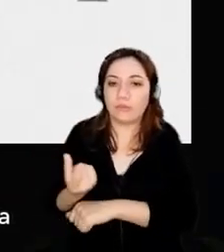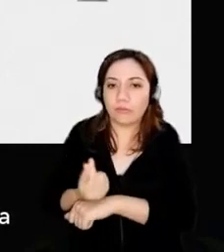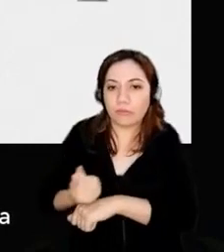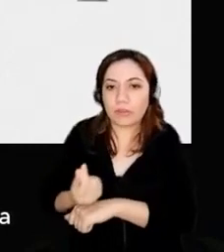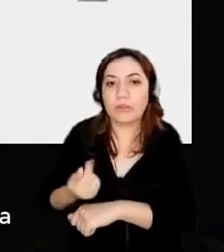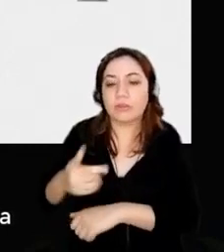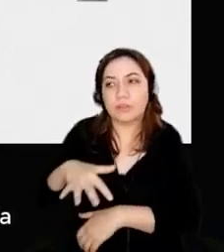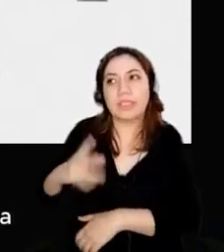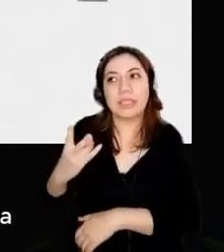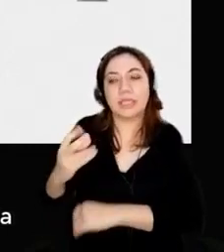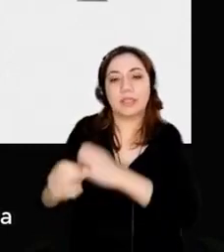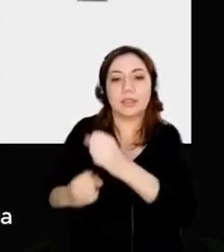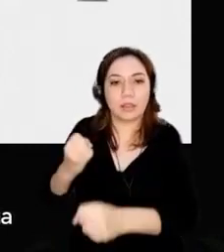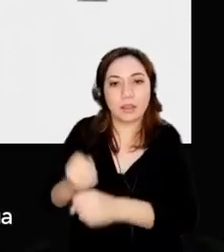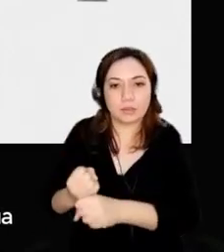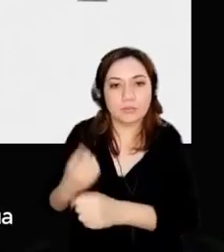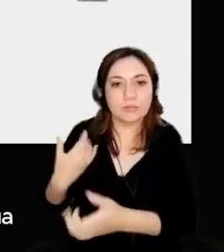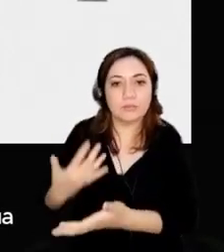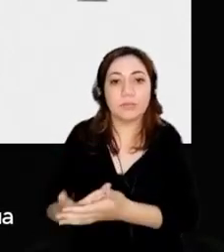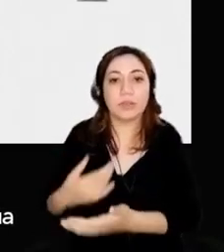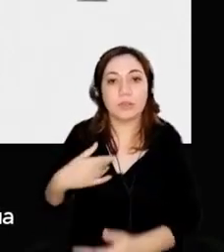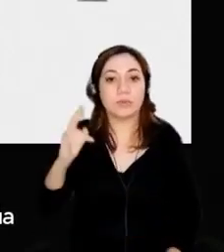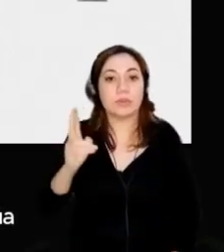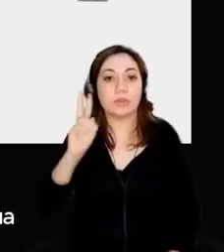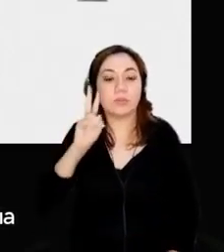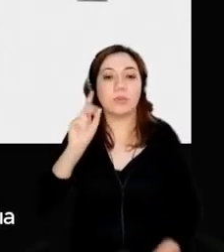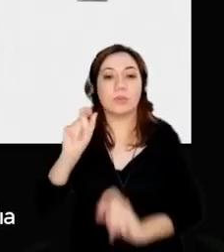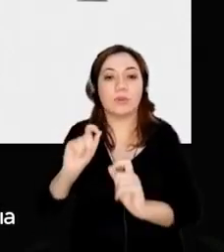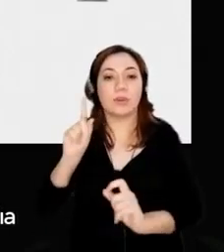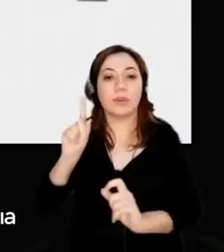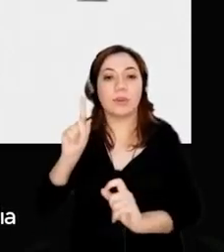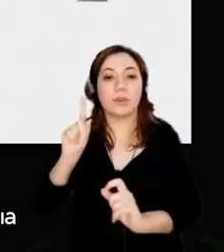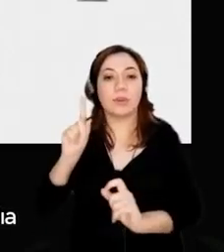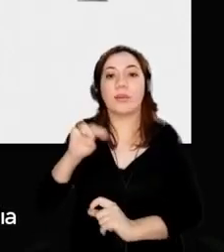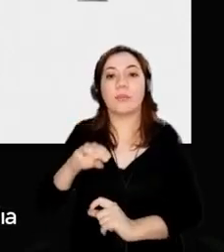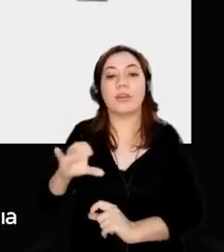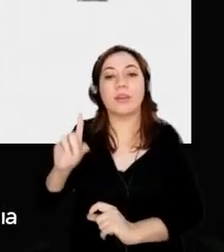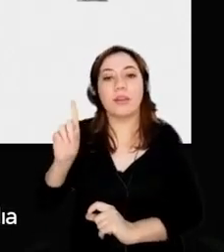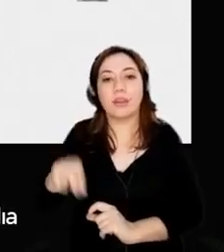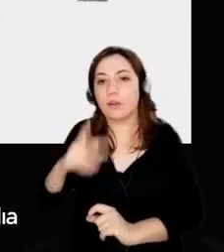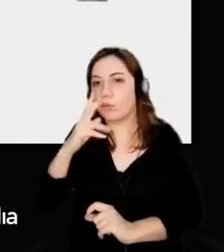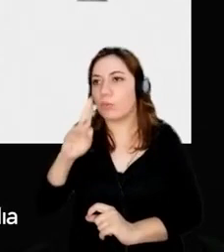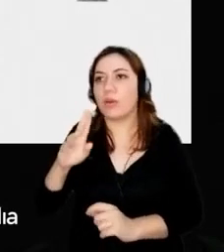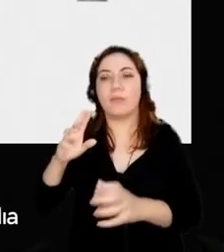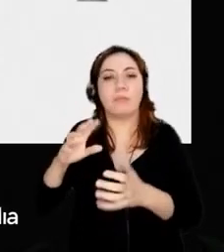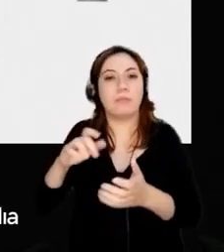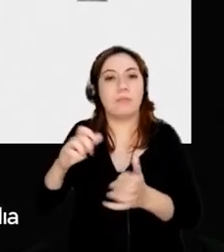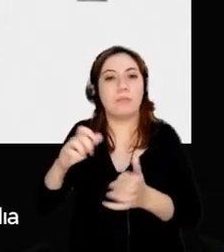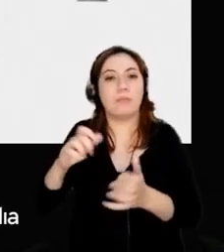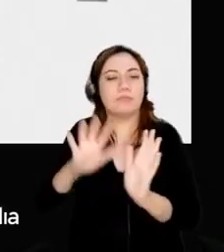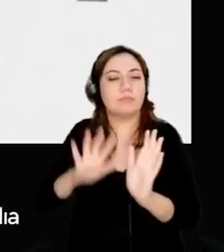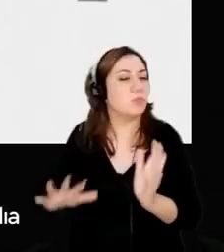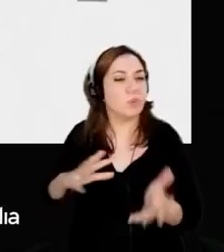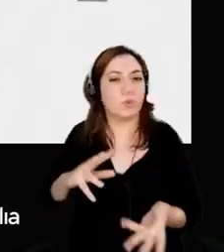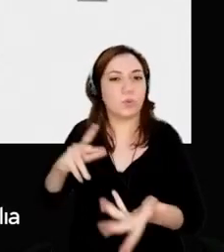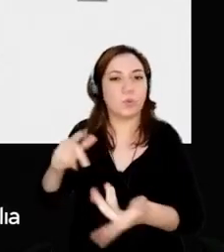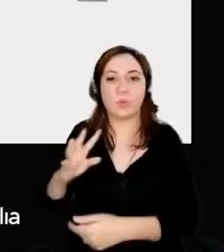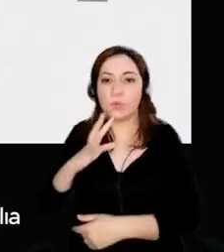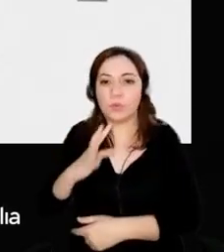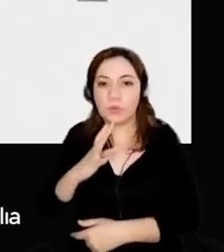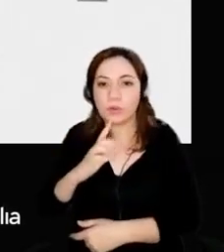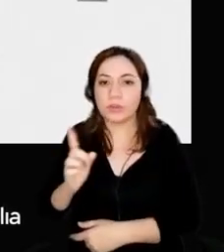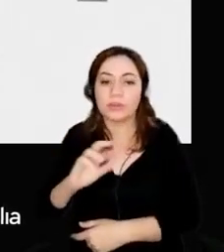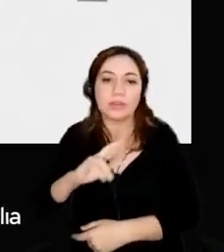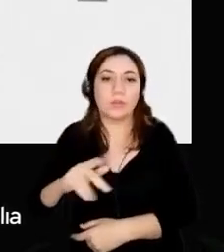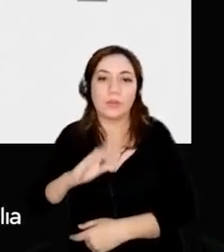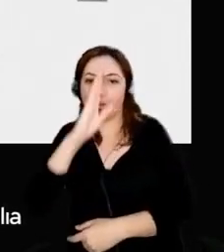remind folks is that although MasterCard is a worldwide brand and well-known, we are actually not a direct-to-consumer company, which I know sounds kind of funny. We are